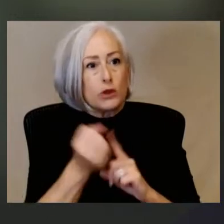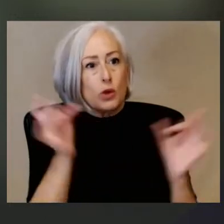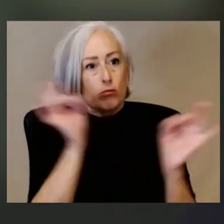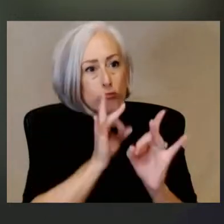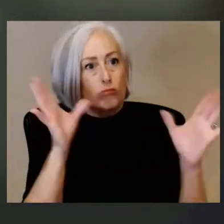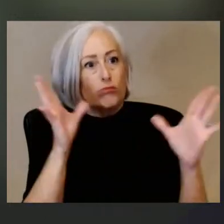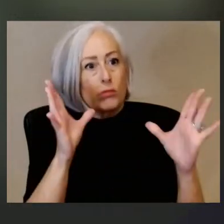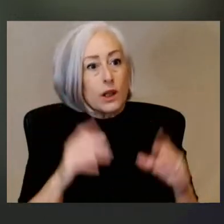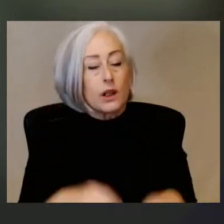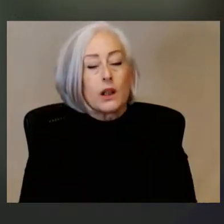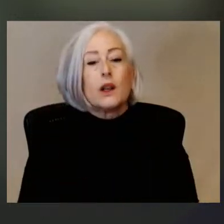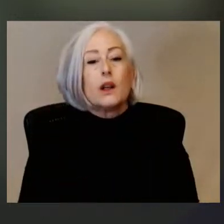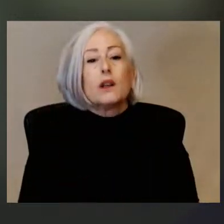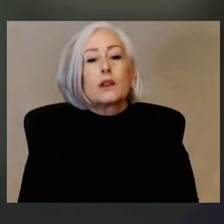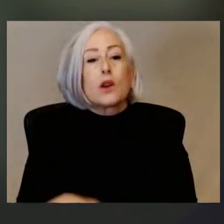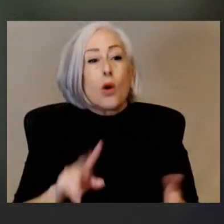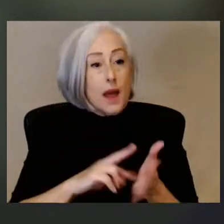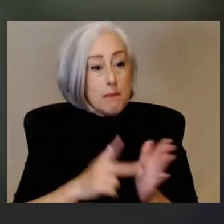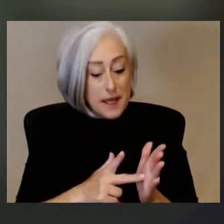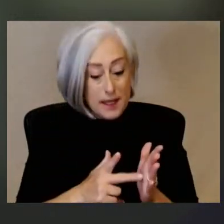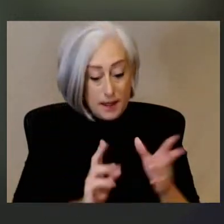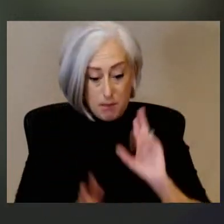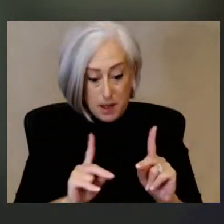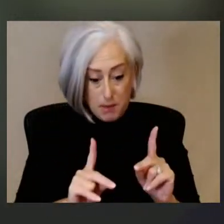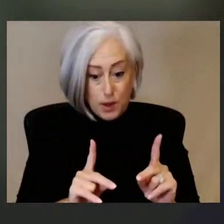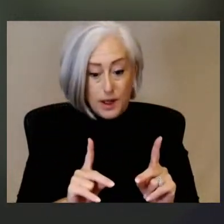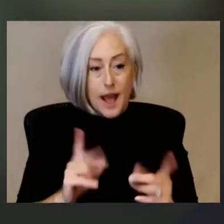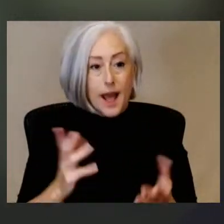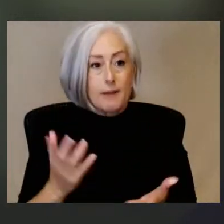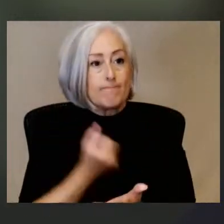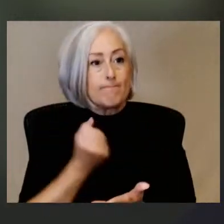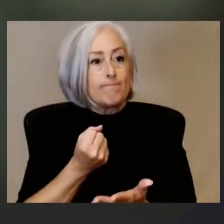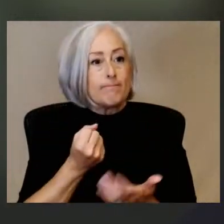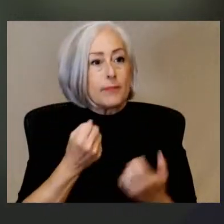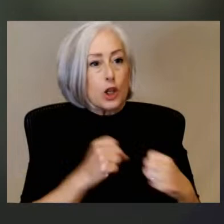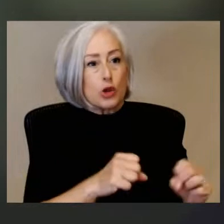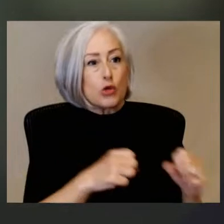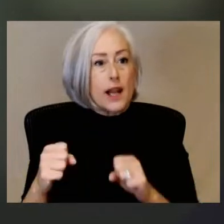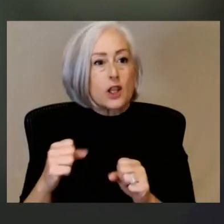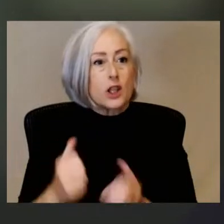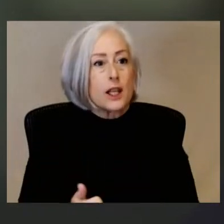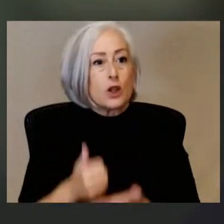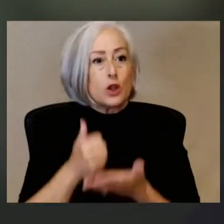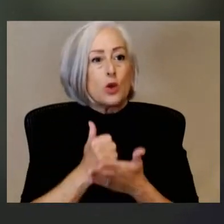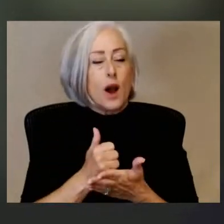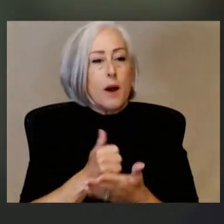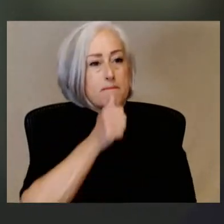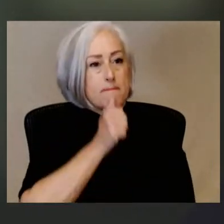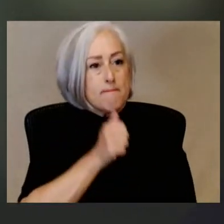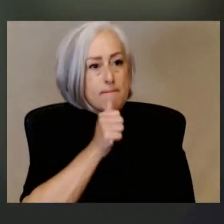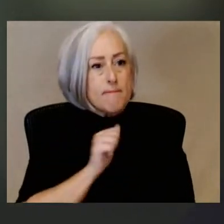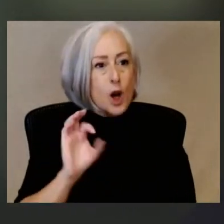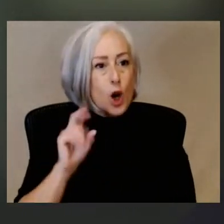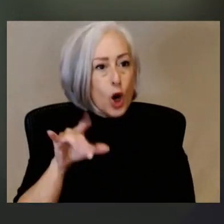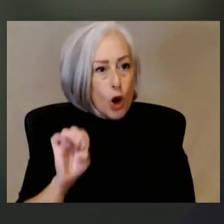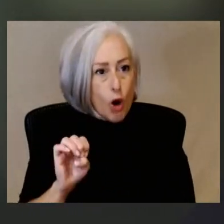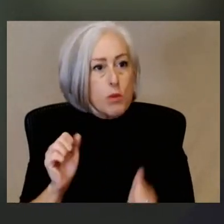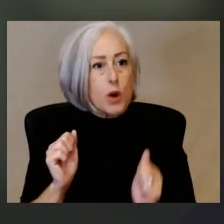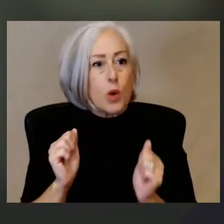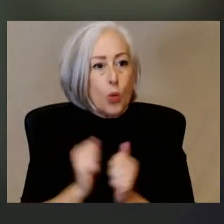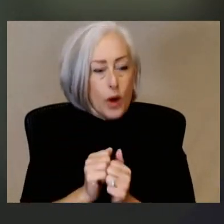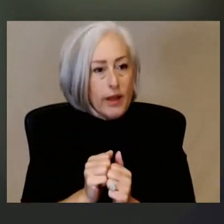grab onto strategies that allow them to cope with a diagnosis that is